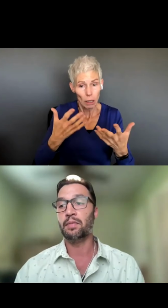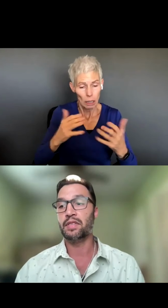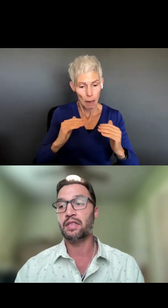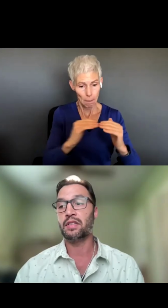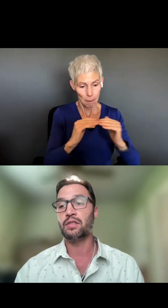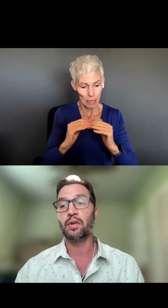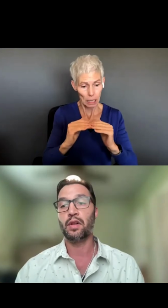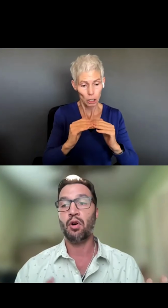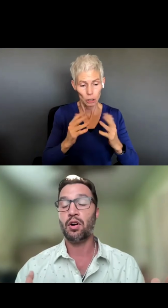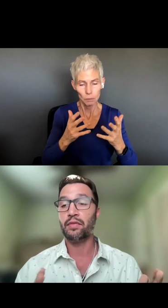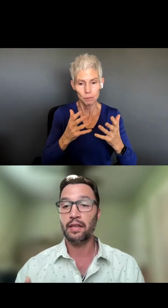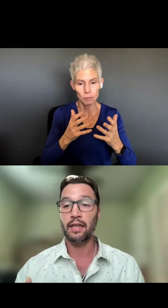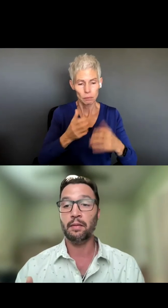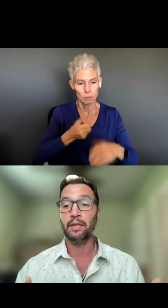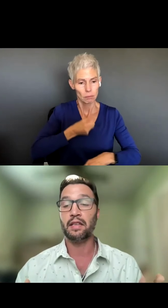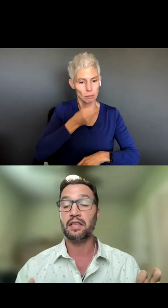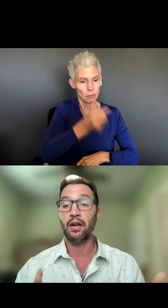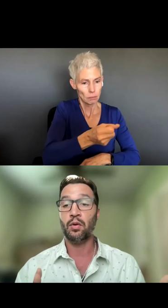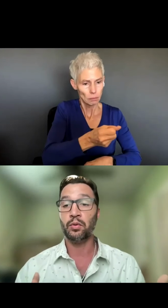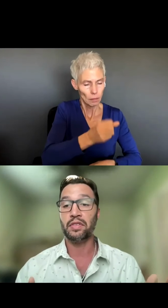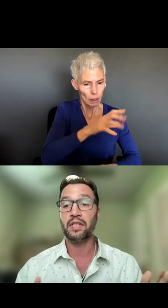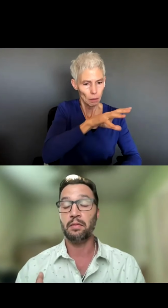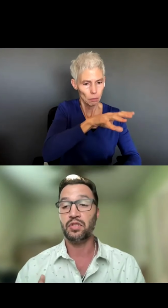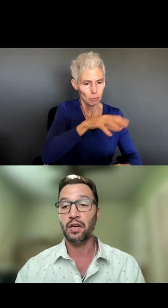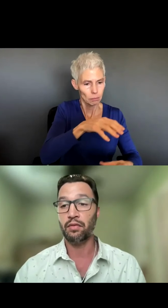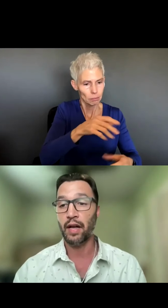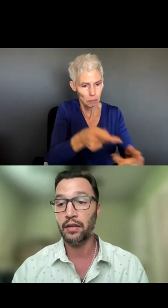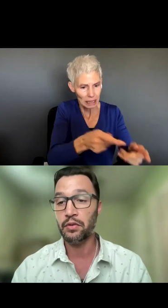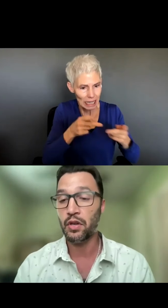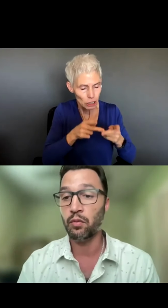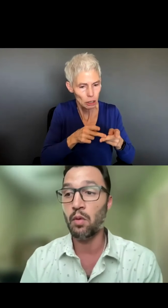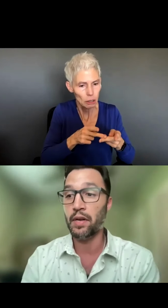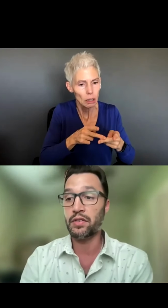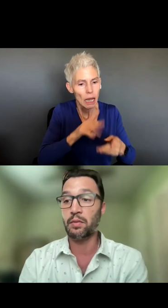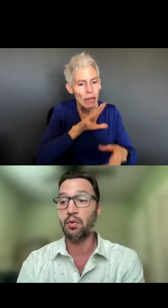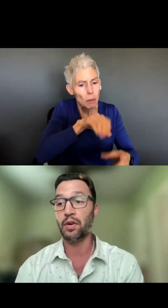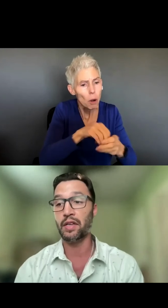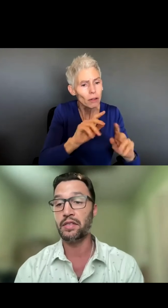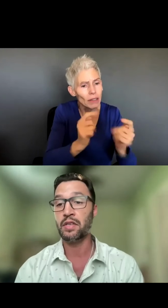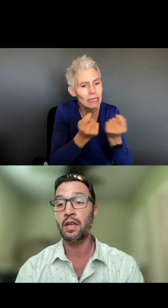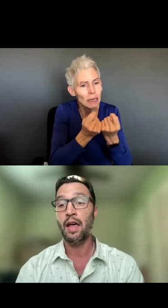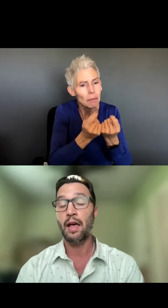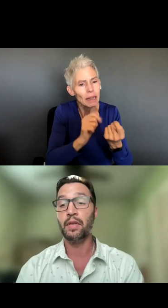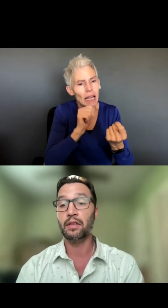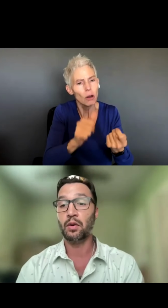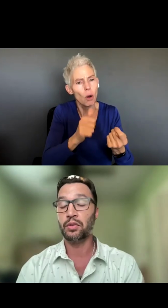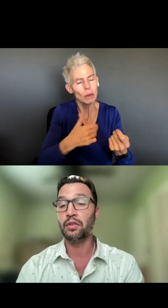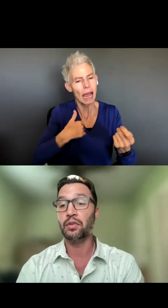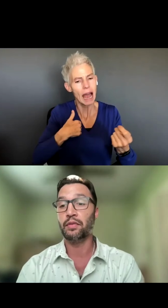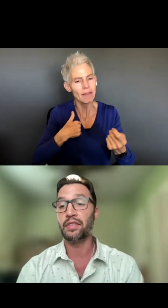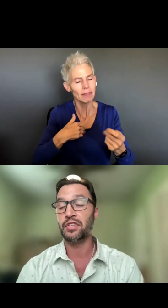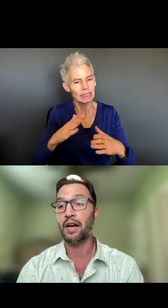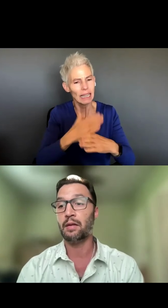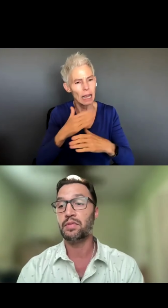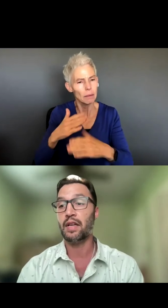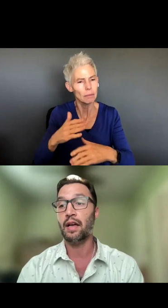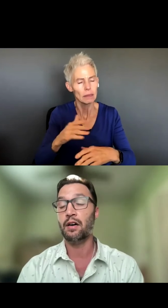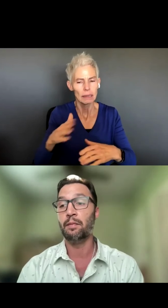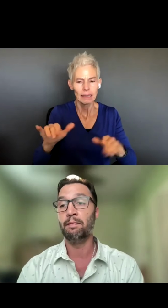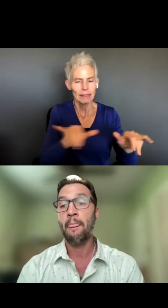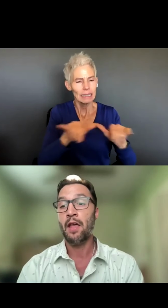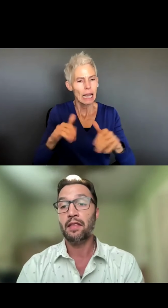co-opted into positions where they're part of a team that doesn't hold the same shared values of what peer support is, and being told to do different